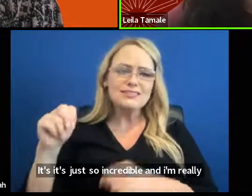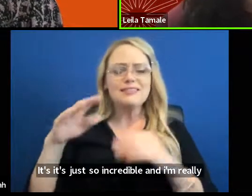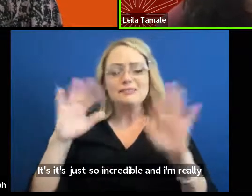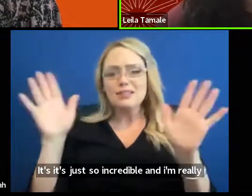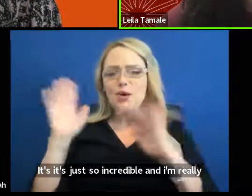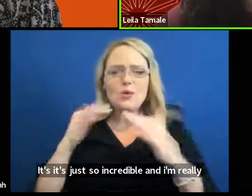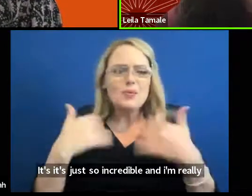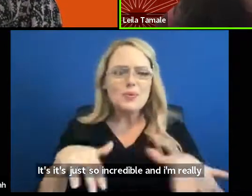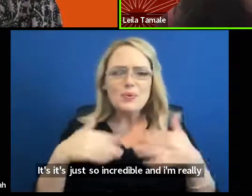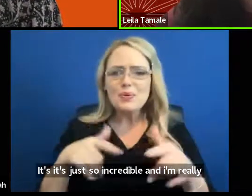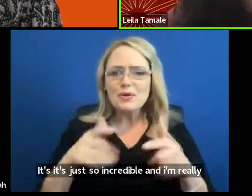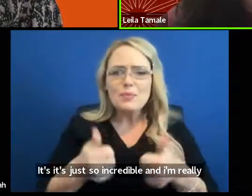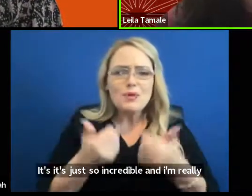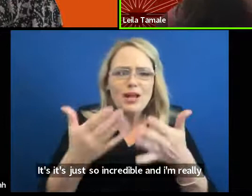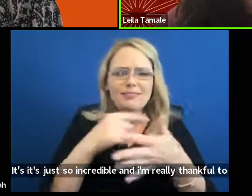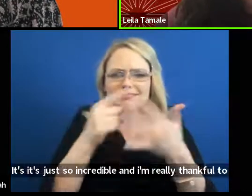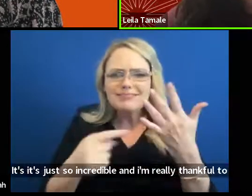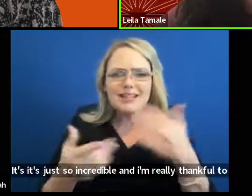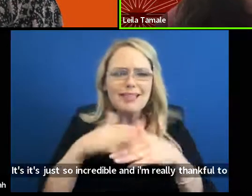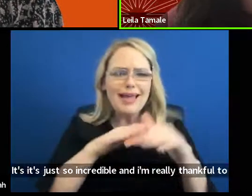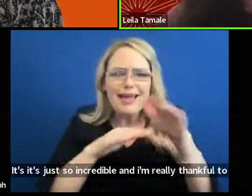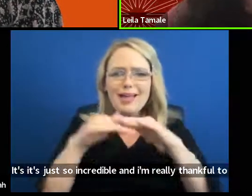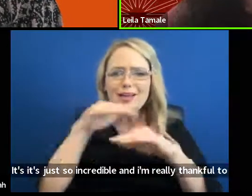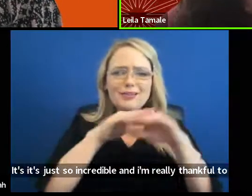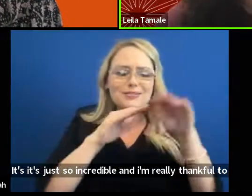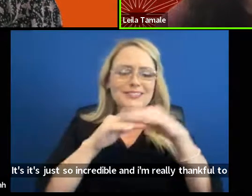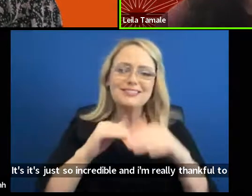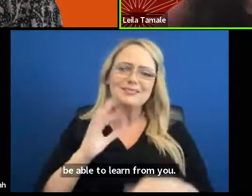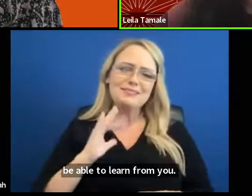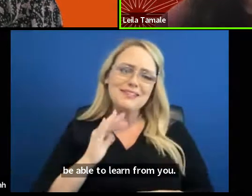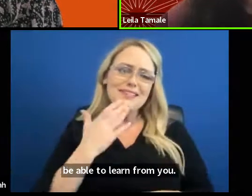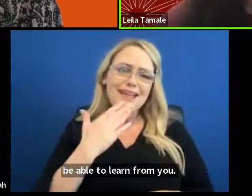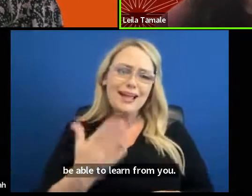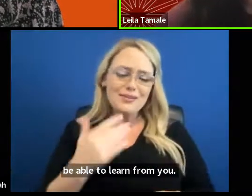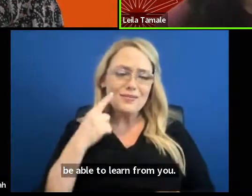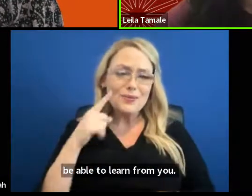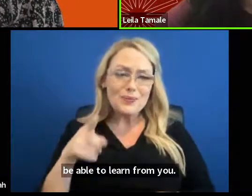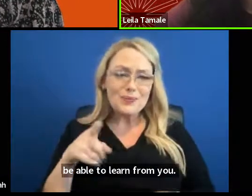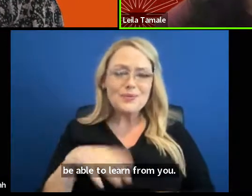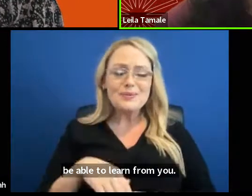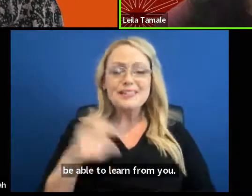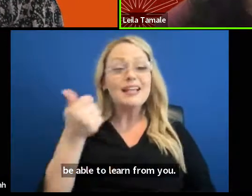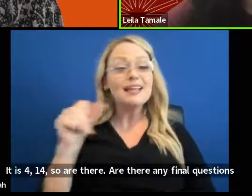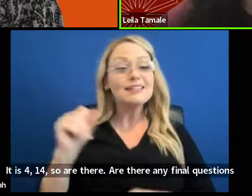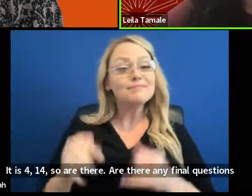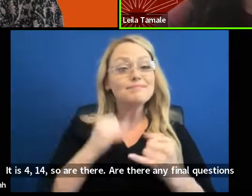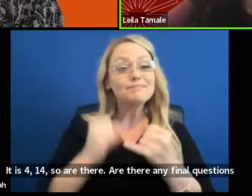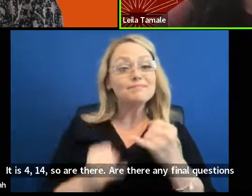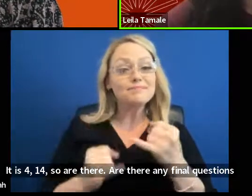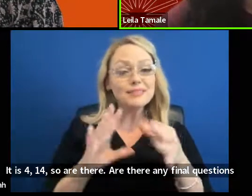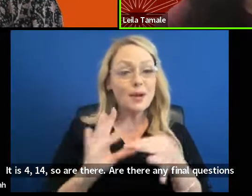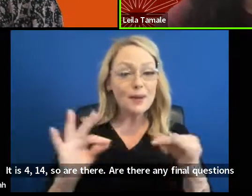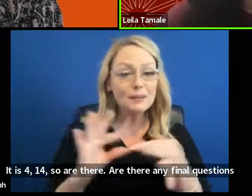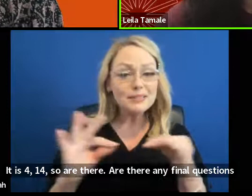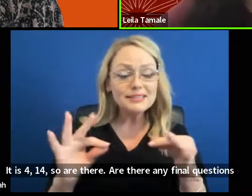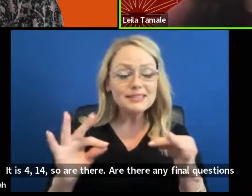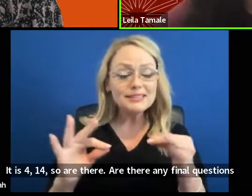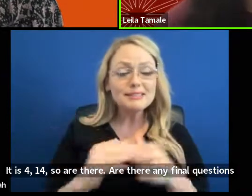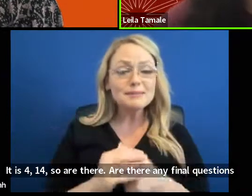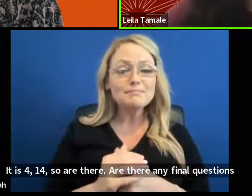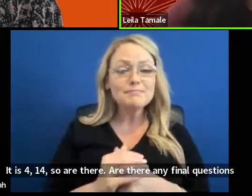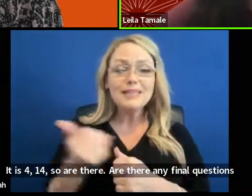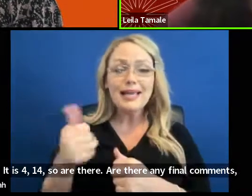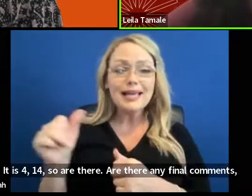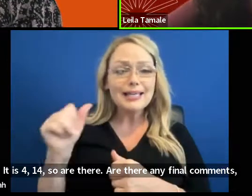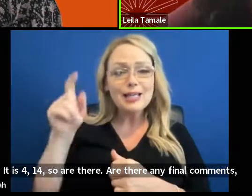you. It is 4:14. So are there any final comments or you know, bits of wisdom